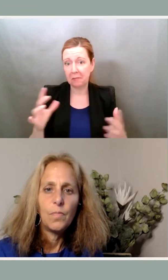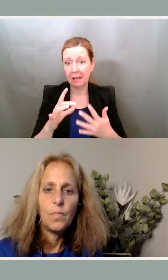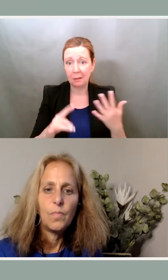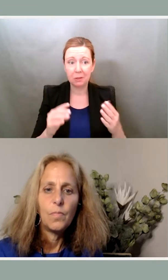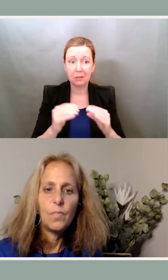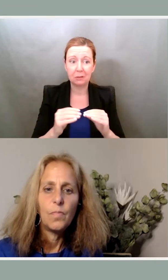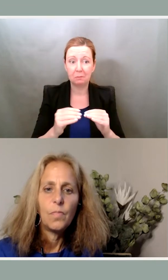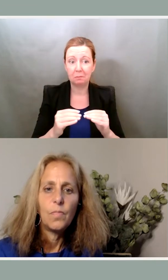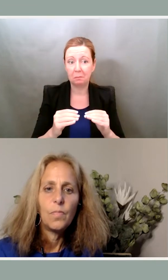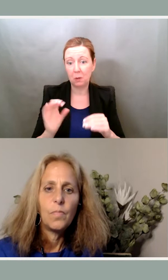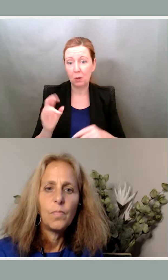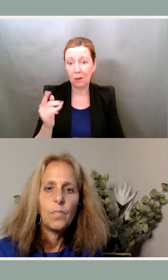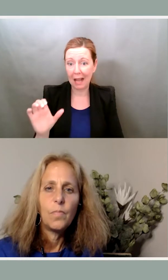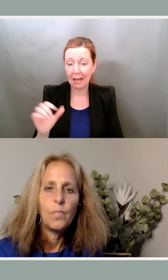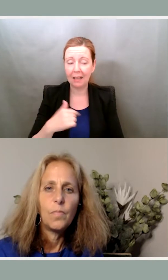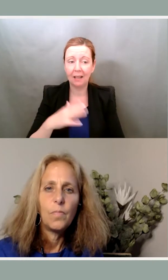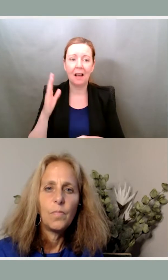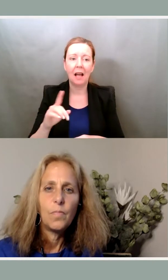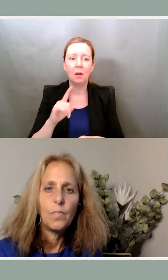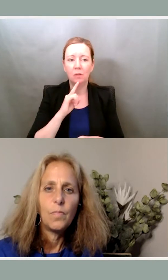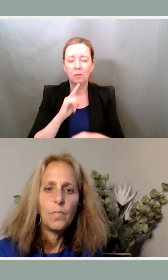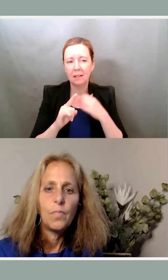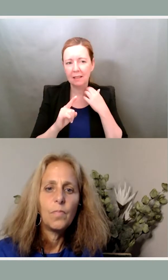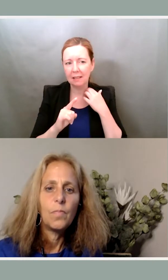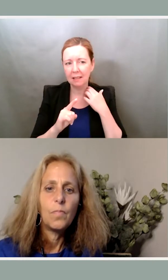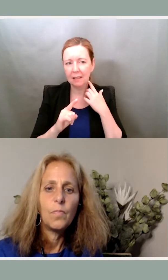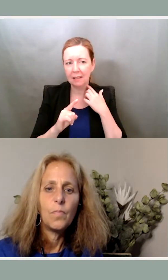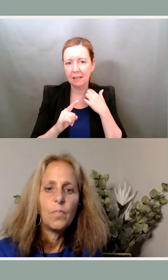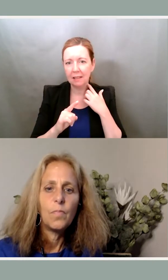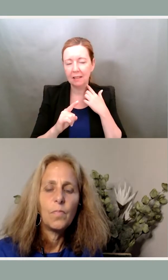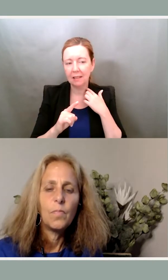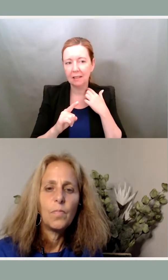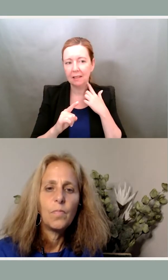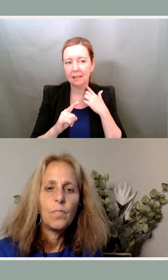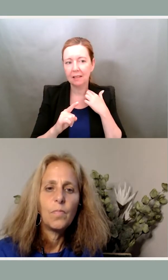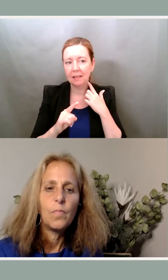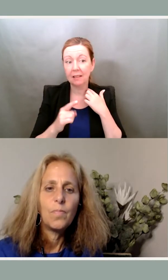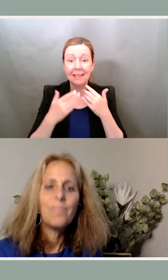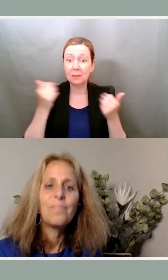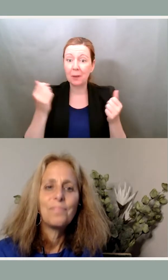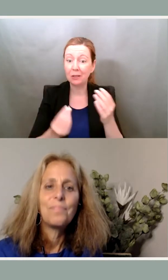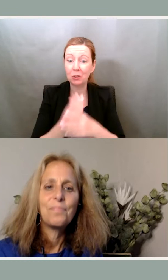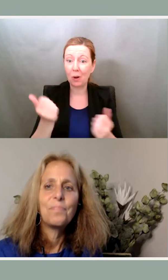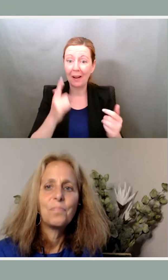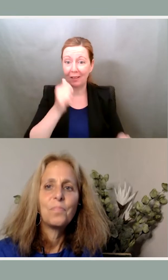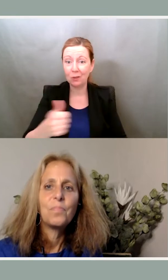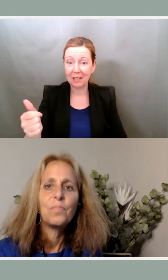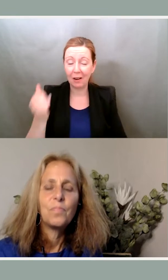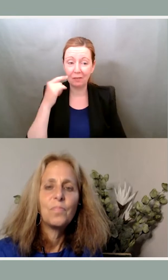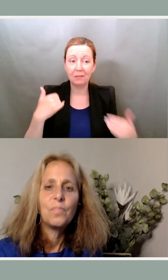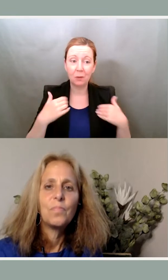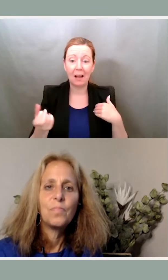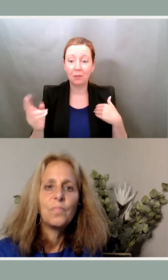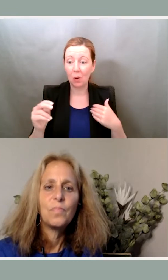conventional and organic, I would go with realism. It's better to grow anything, so that if you have your own